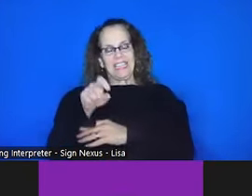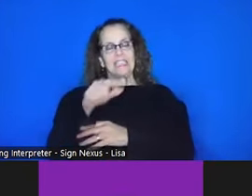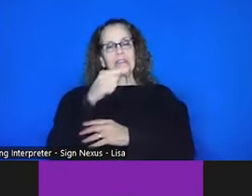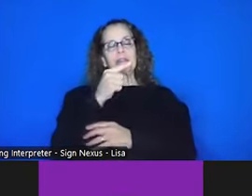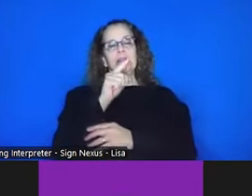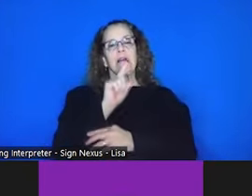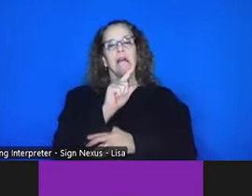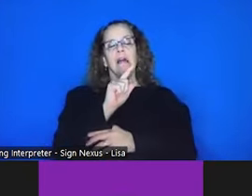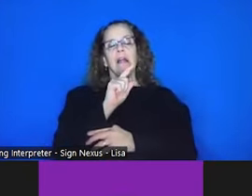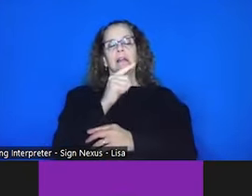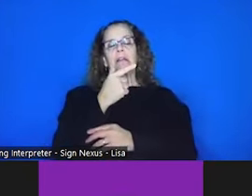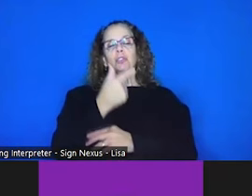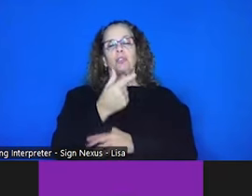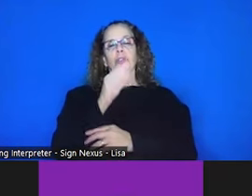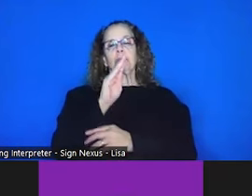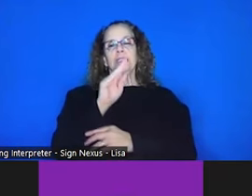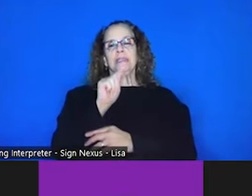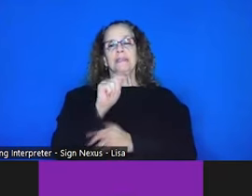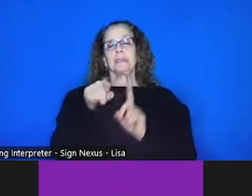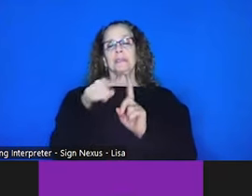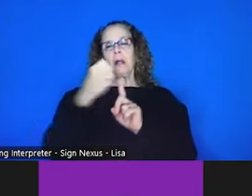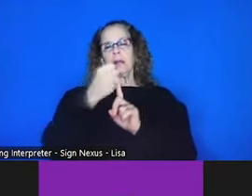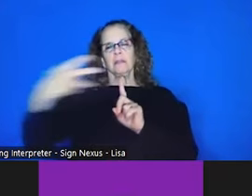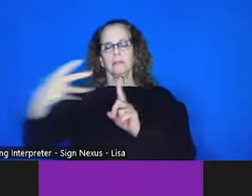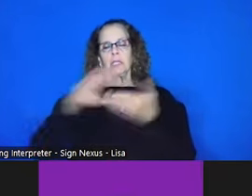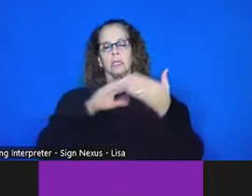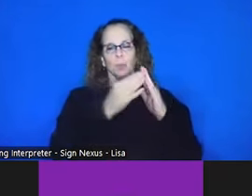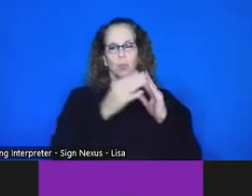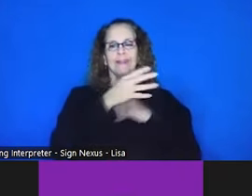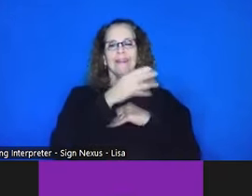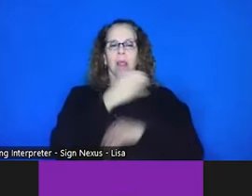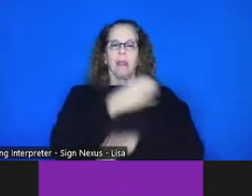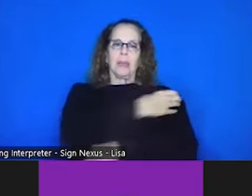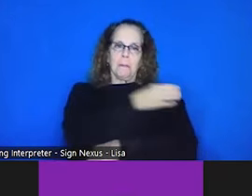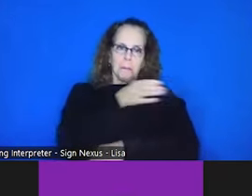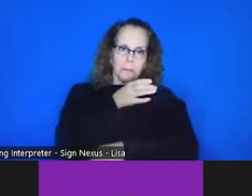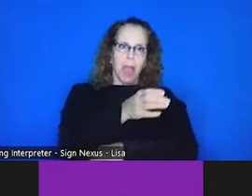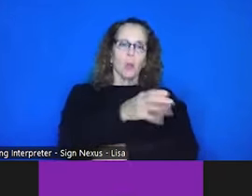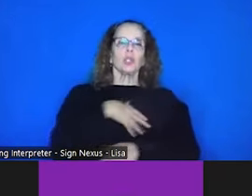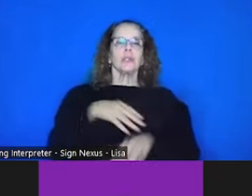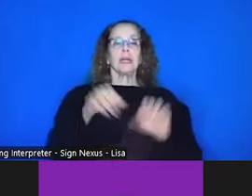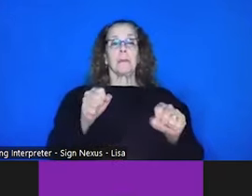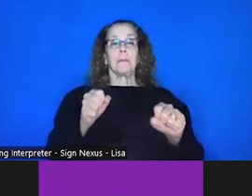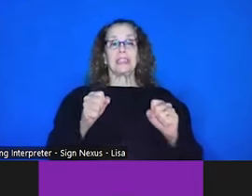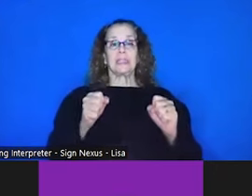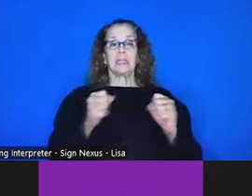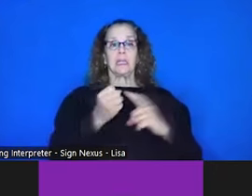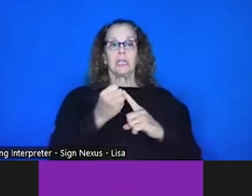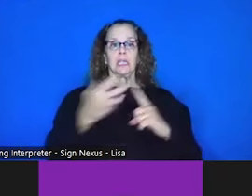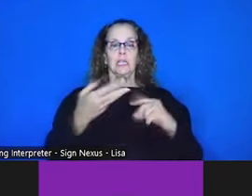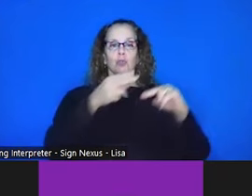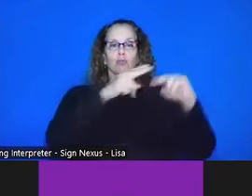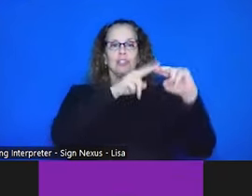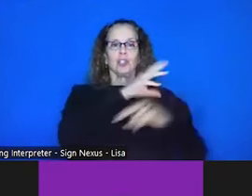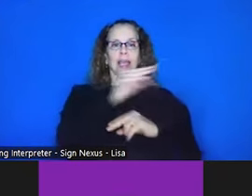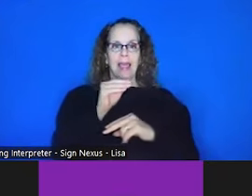of HIV prevention, support, economic empowerment and justice, capacity building, and TGNCNB health